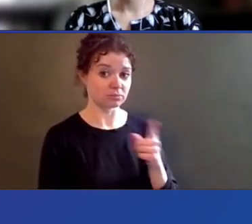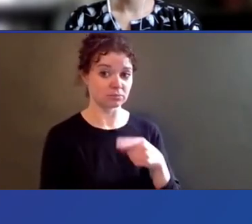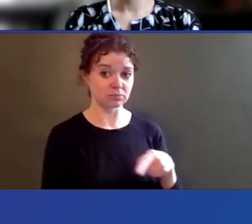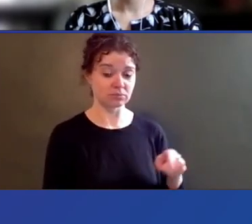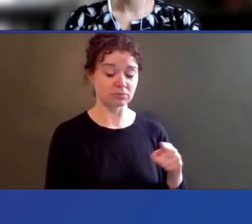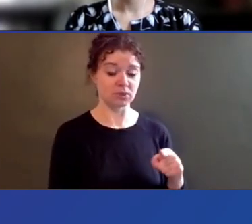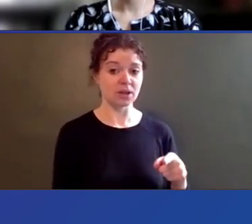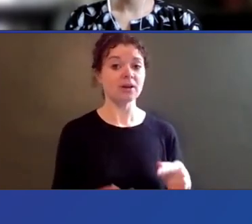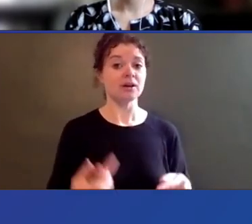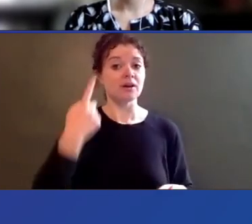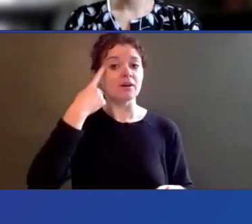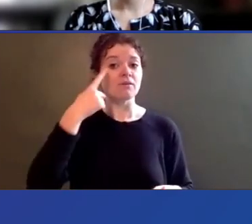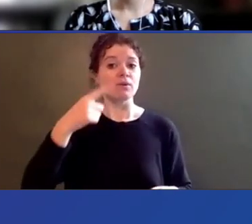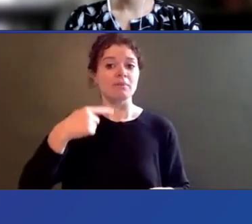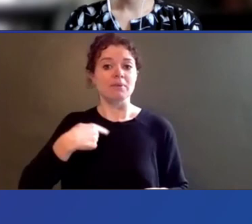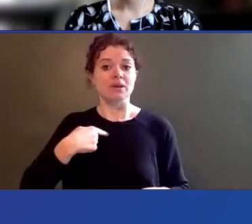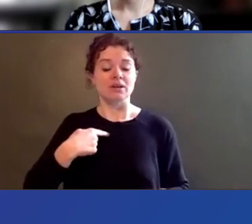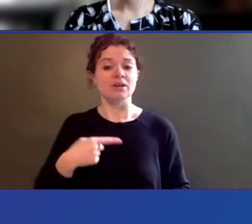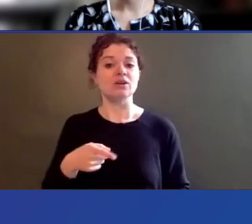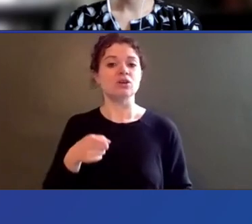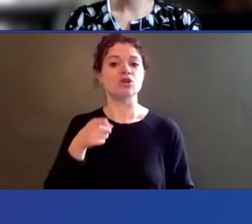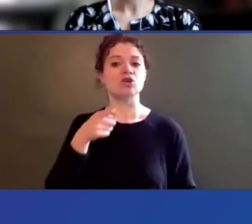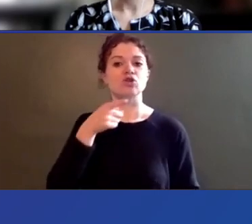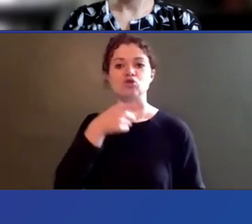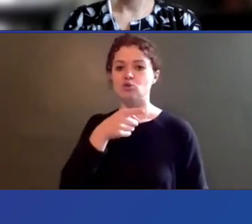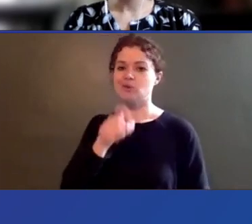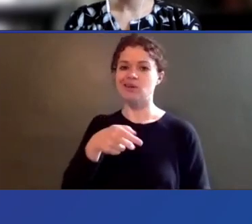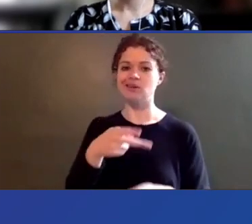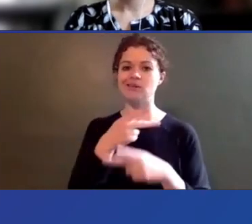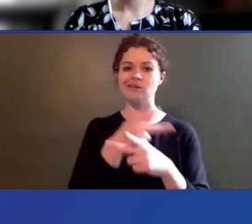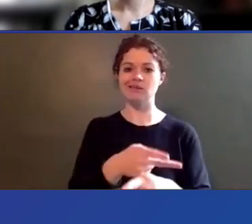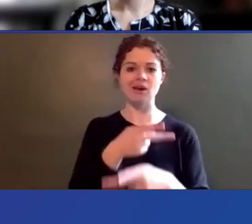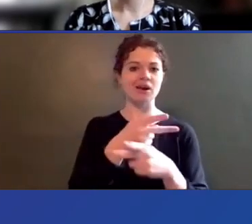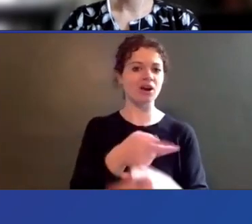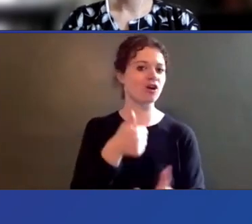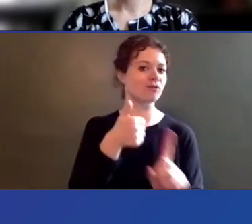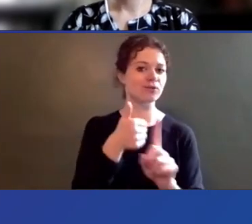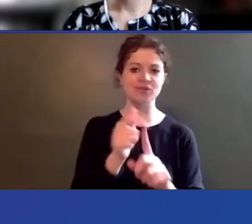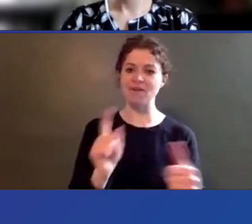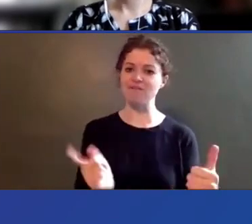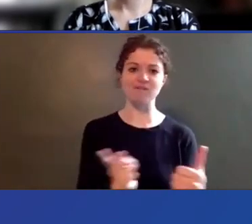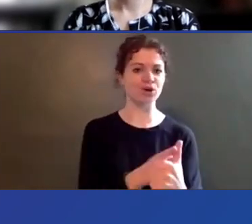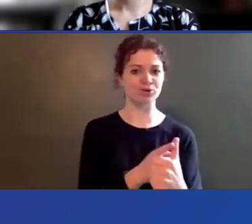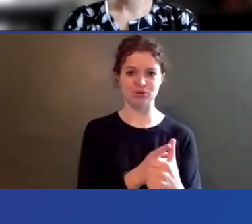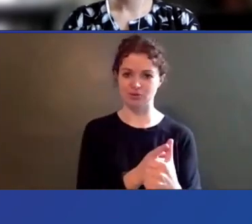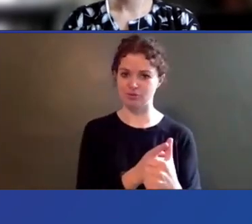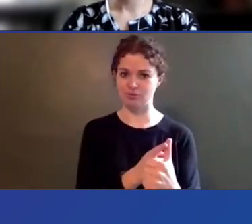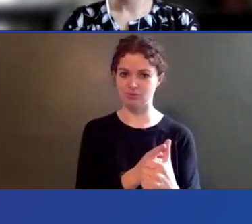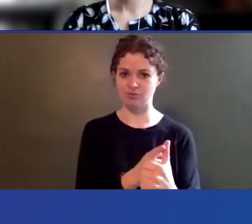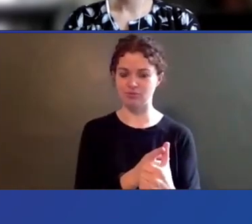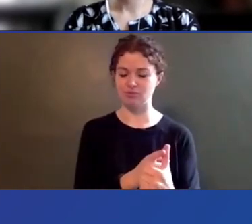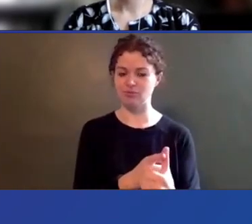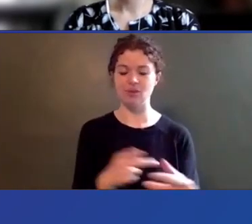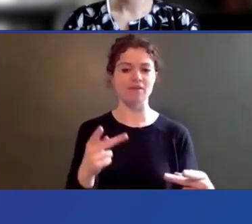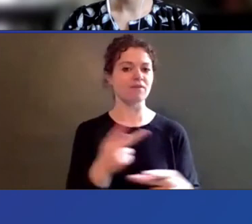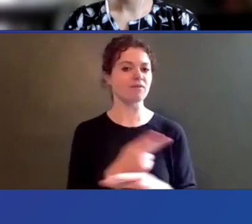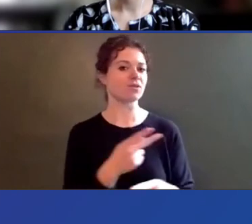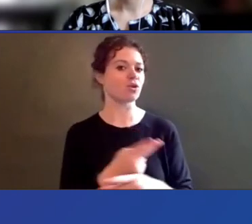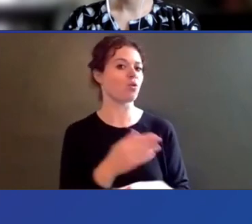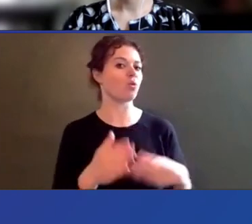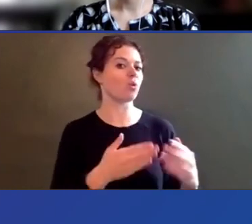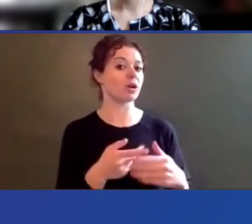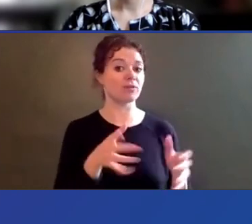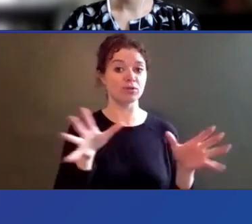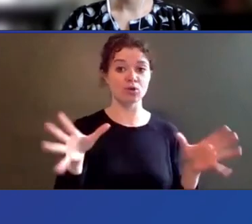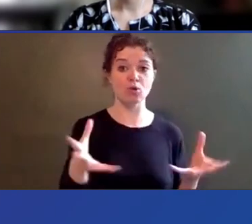I would say you are the first person you're taking care of, right? You do the work that you can do within that organization, and